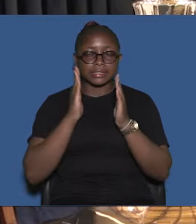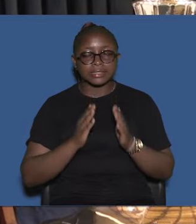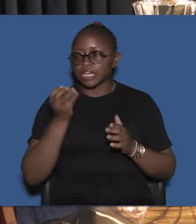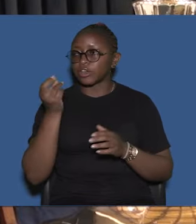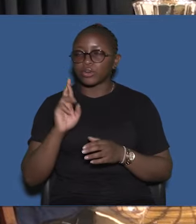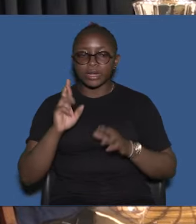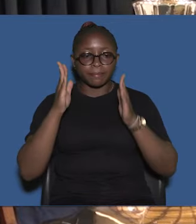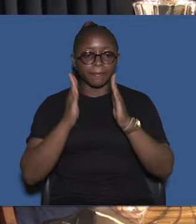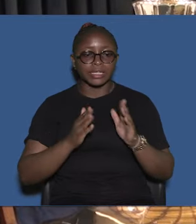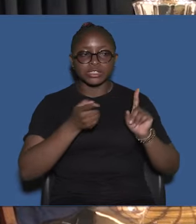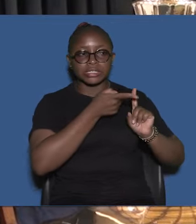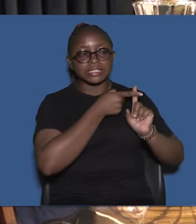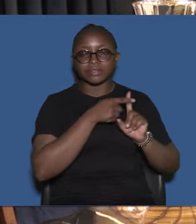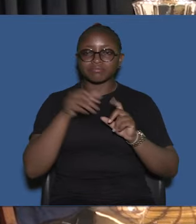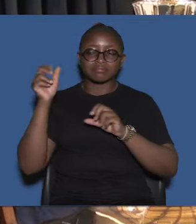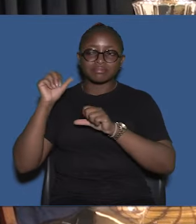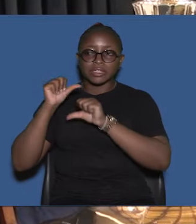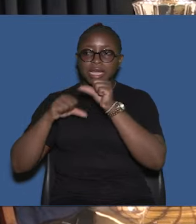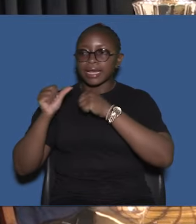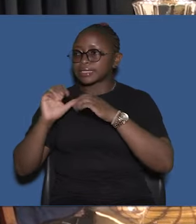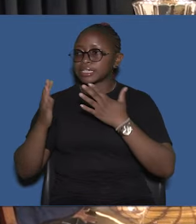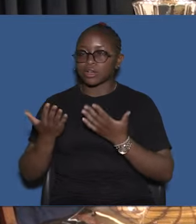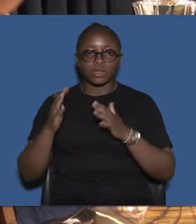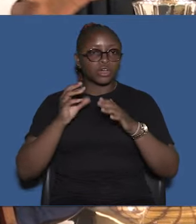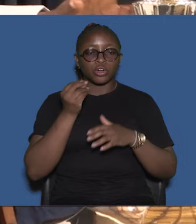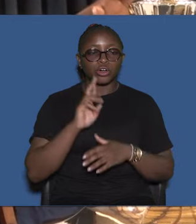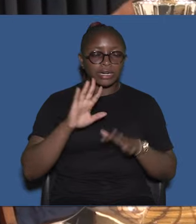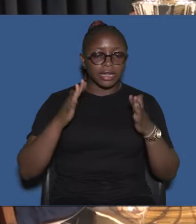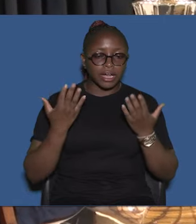can one earn salvation? So